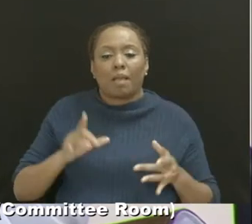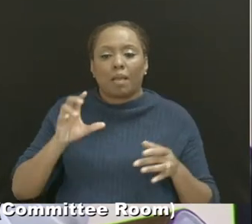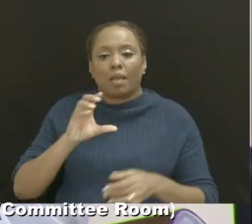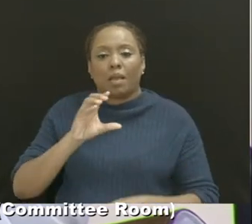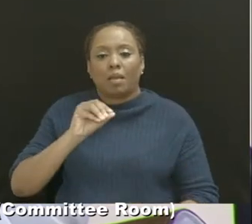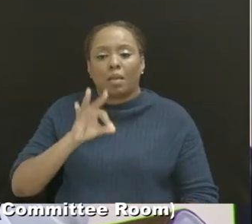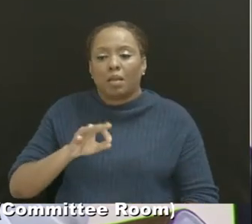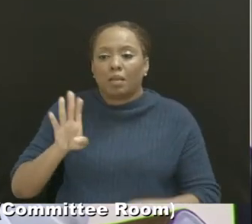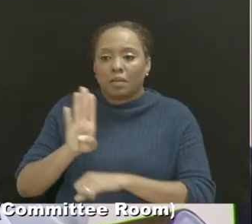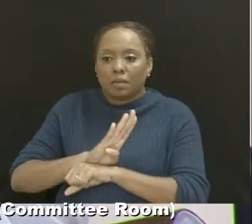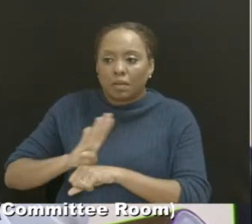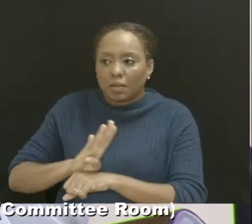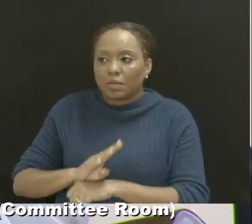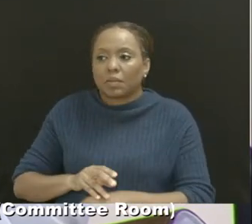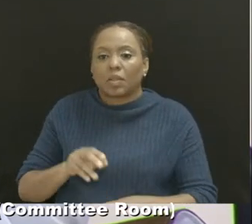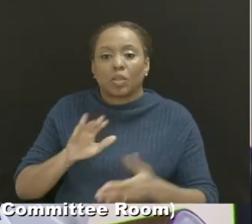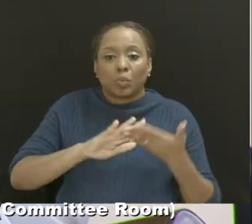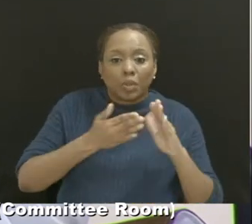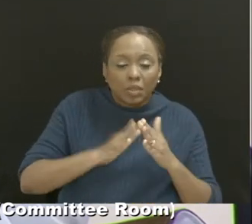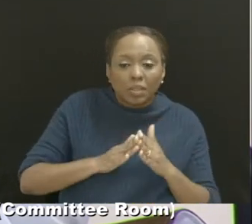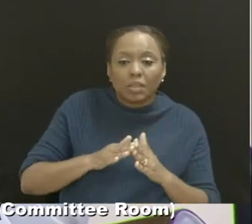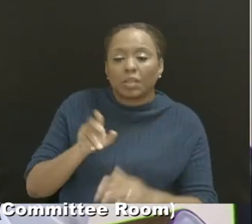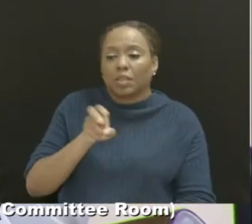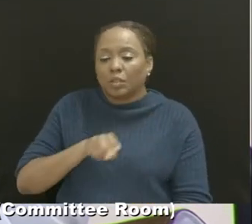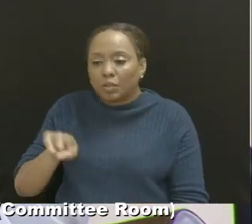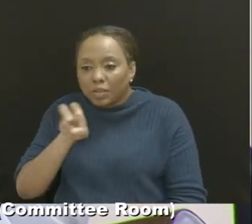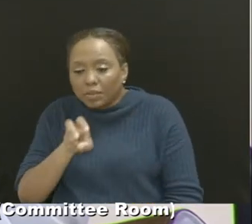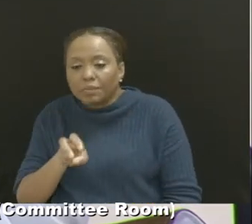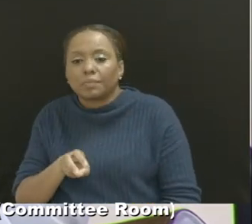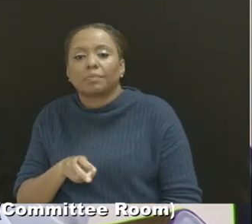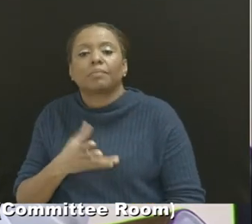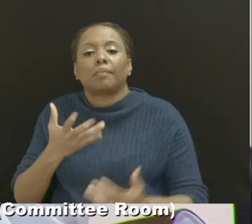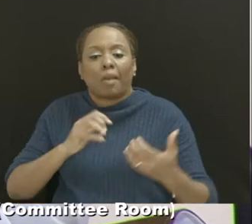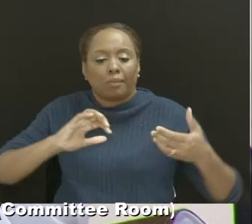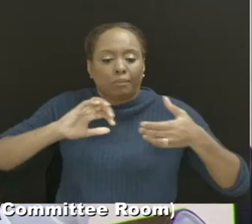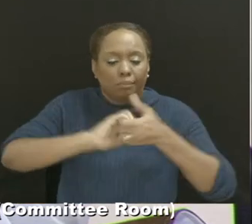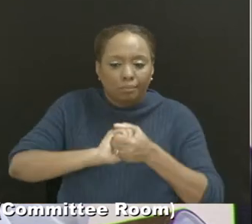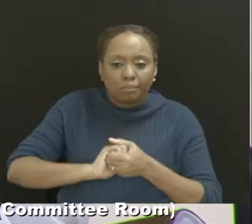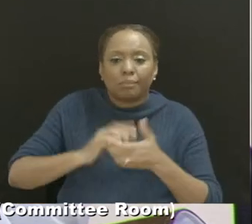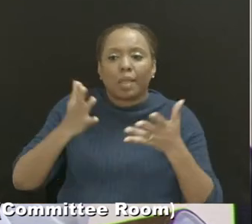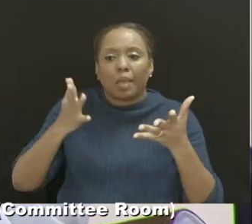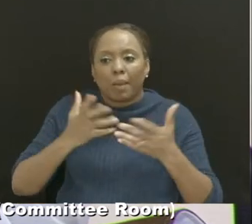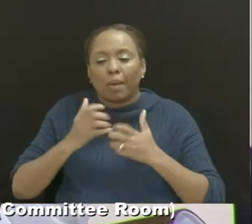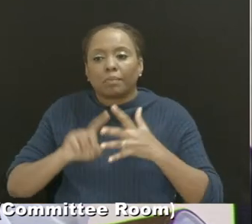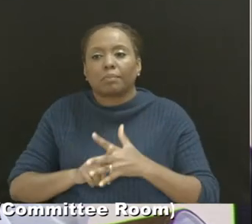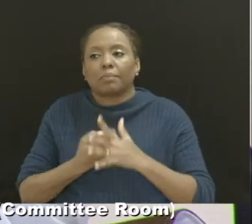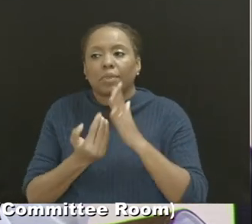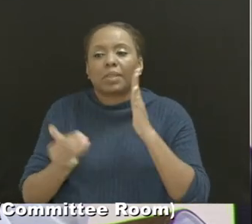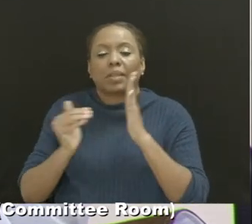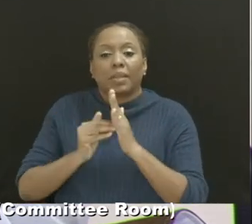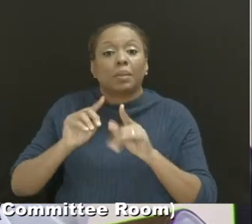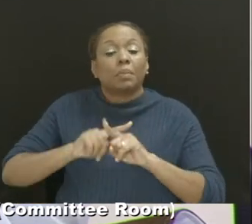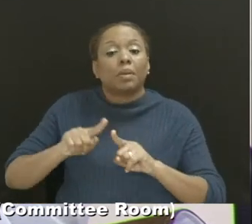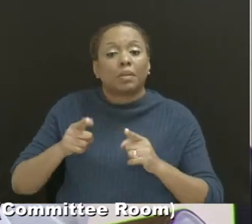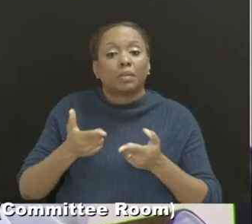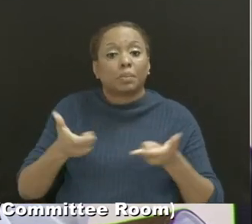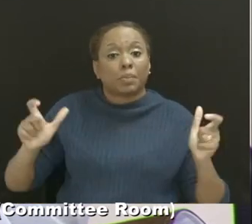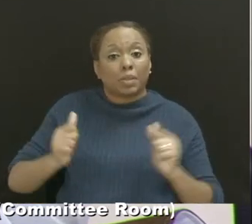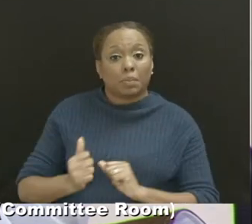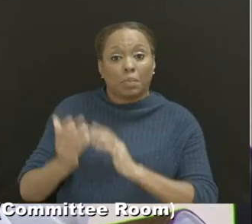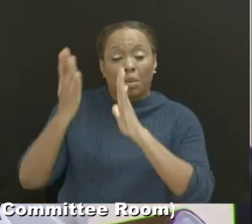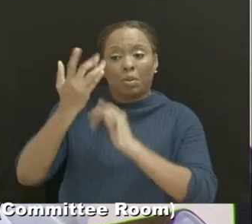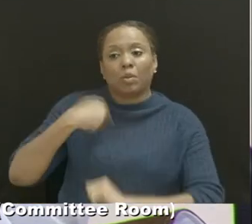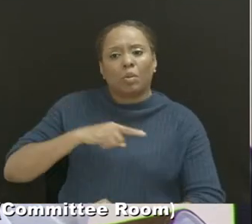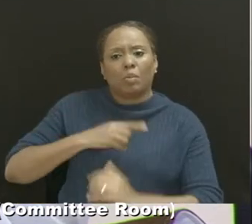community first, tourism second, is one that the ministry is working slowly to get back on track. But the main approach this time is that we are